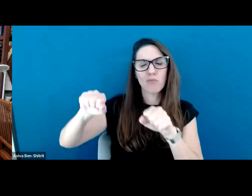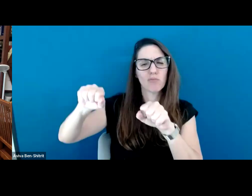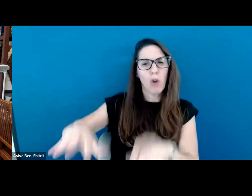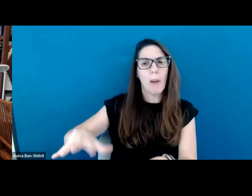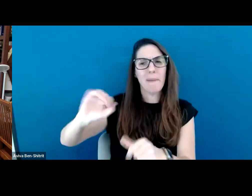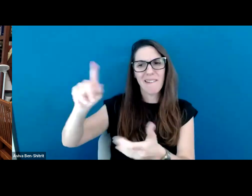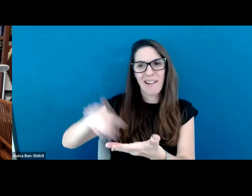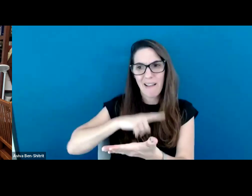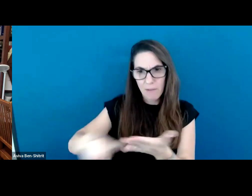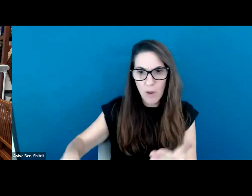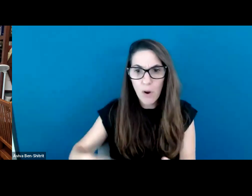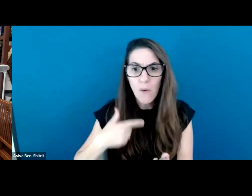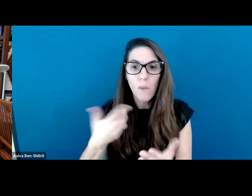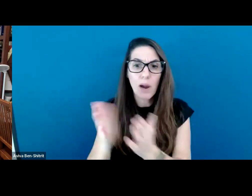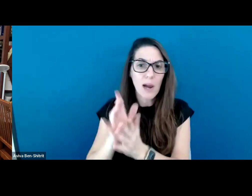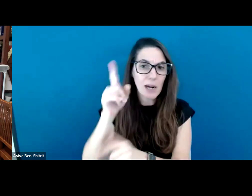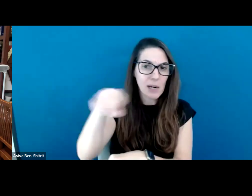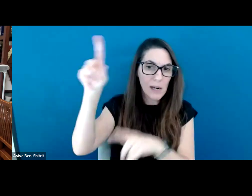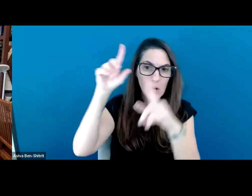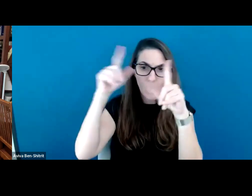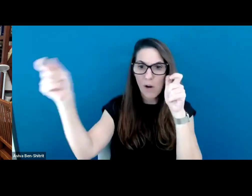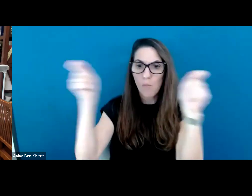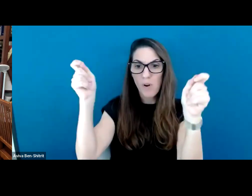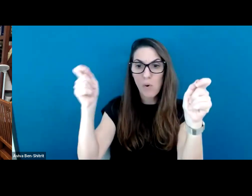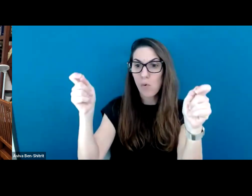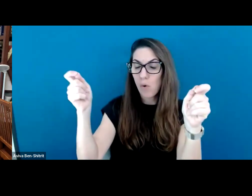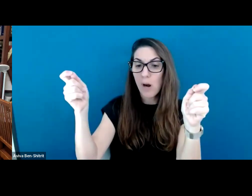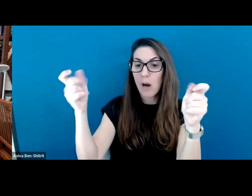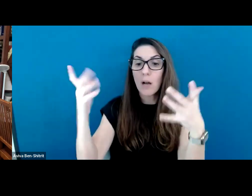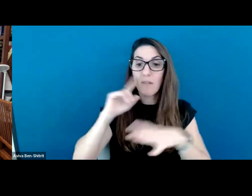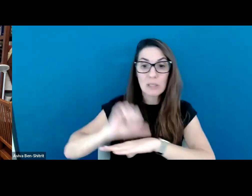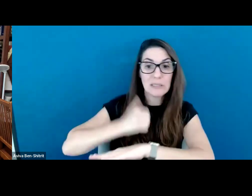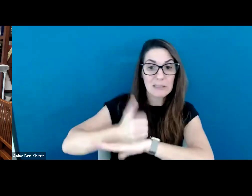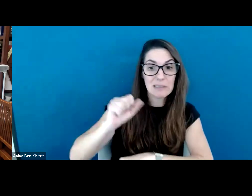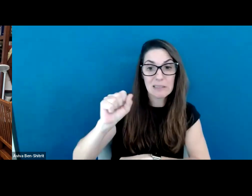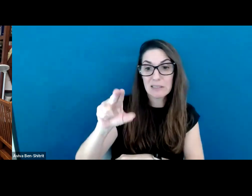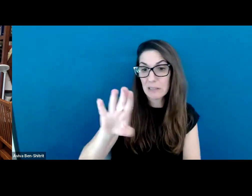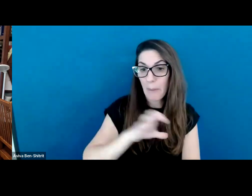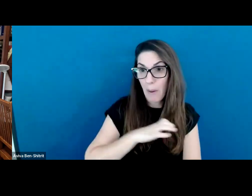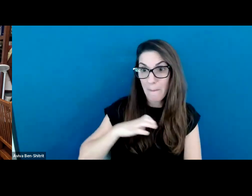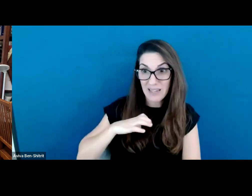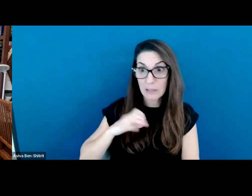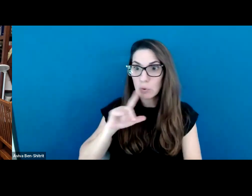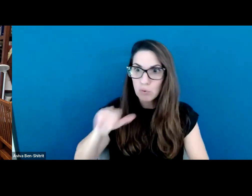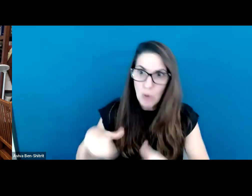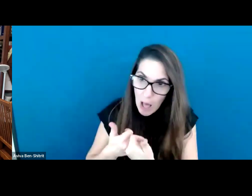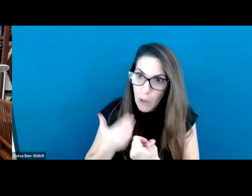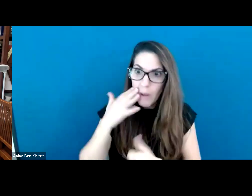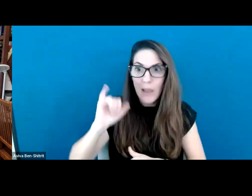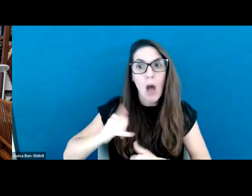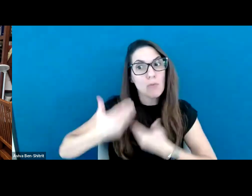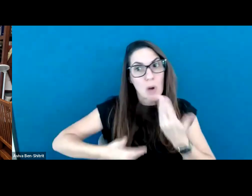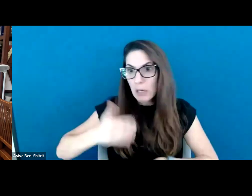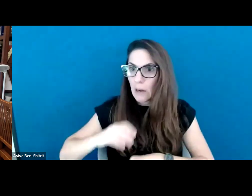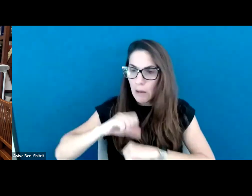Obviously, requesting the administrator to set up these subcommittees is challenging because it takes time for that process to work its way